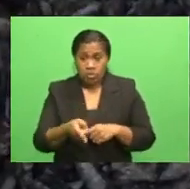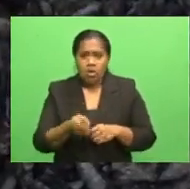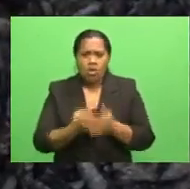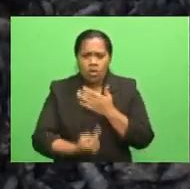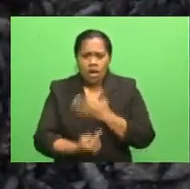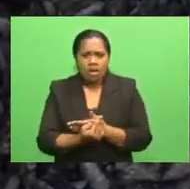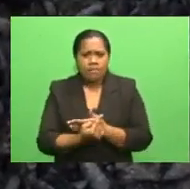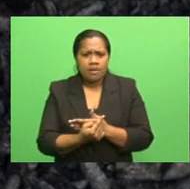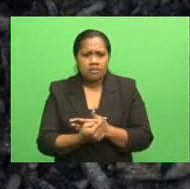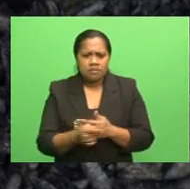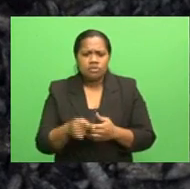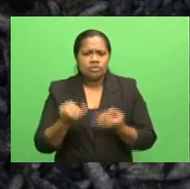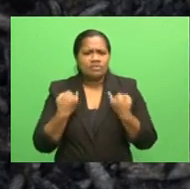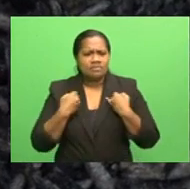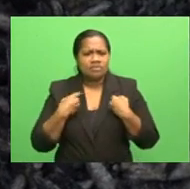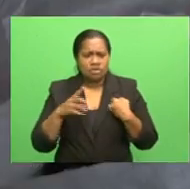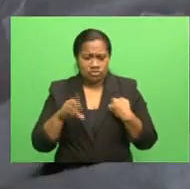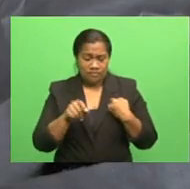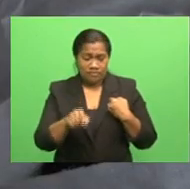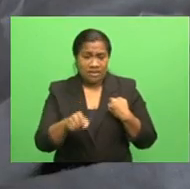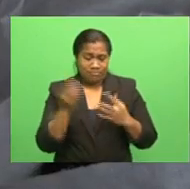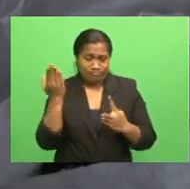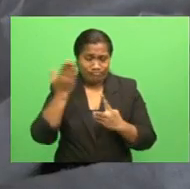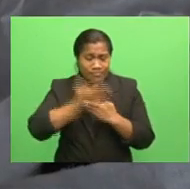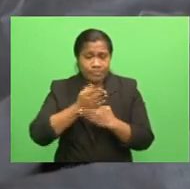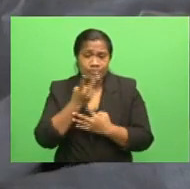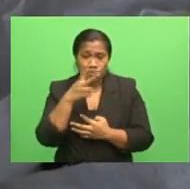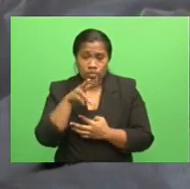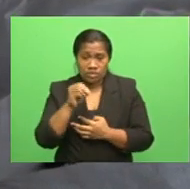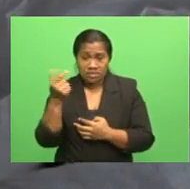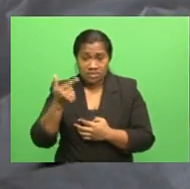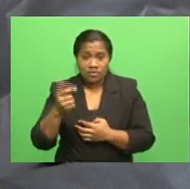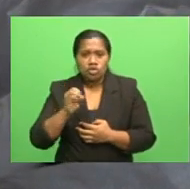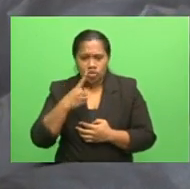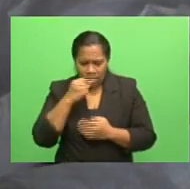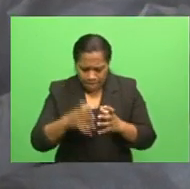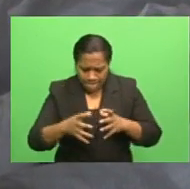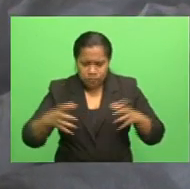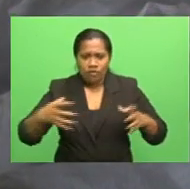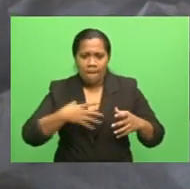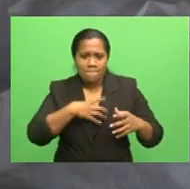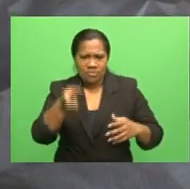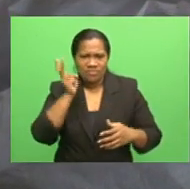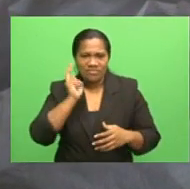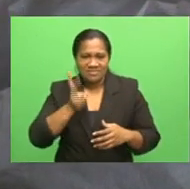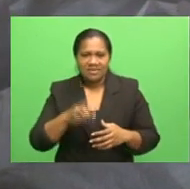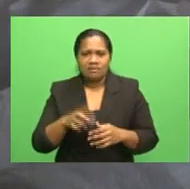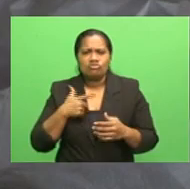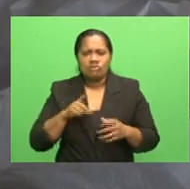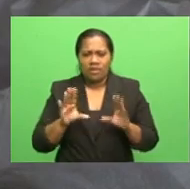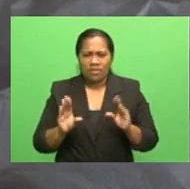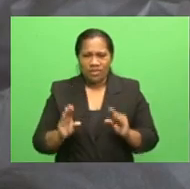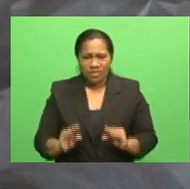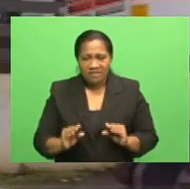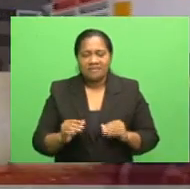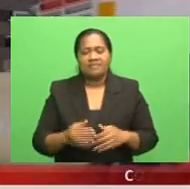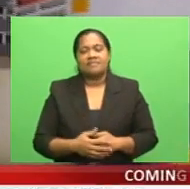in 2017 to allow the species to thrive again. Kritika Kumar, FBC